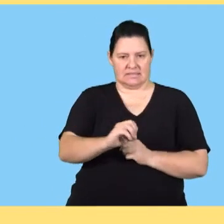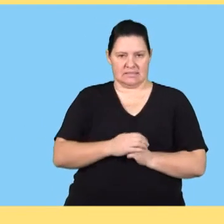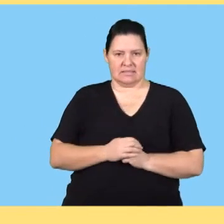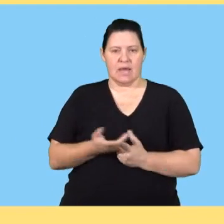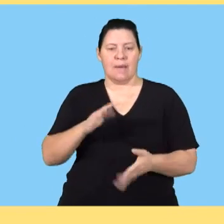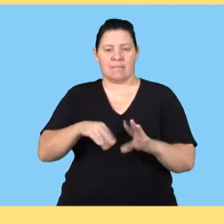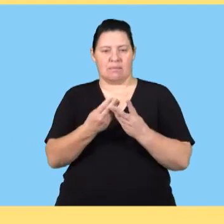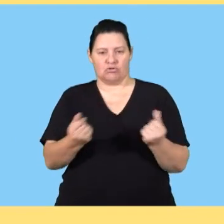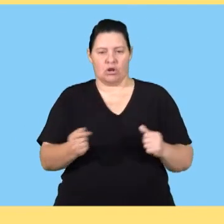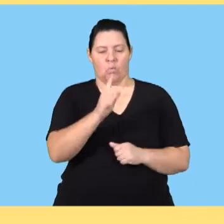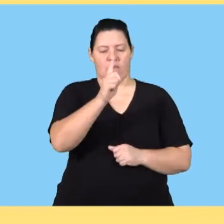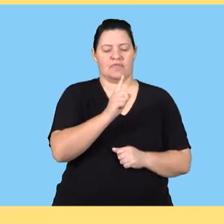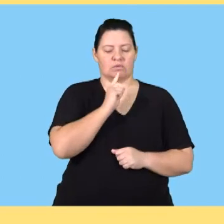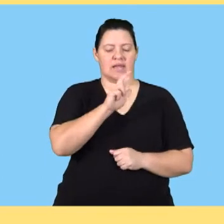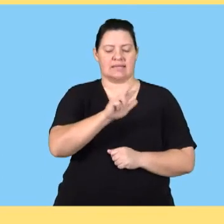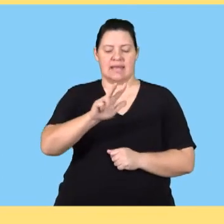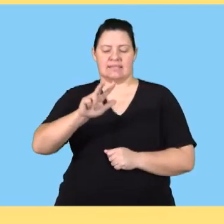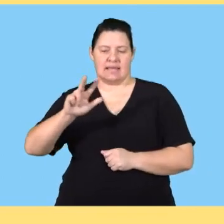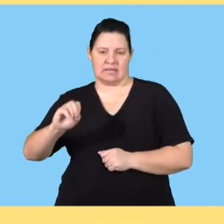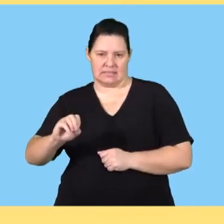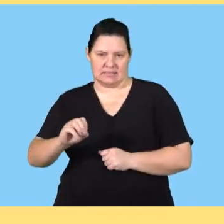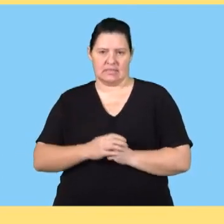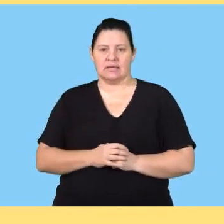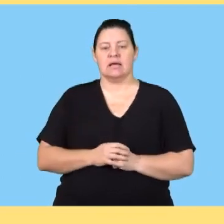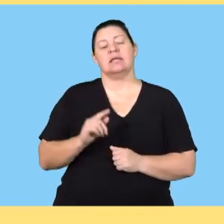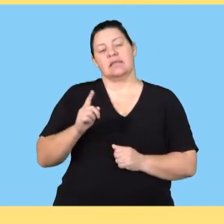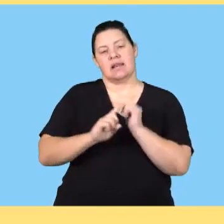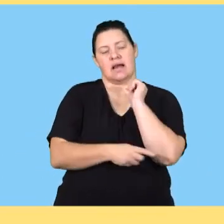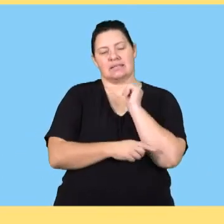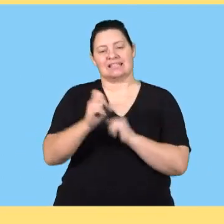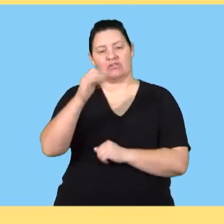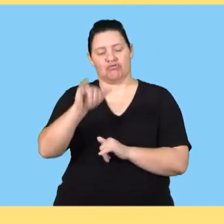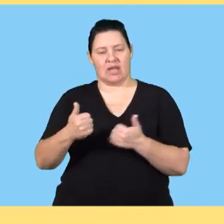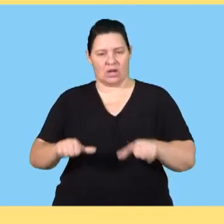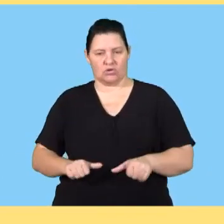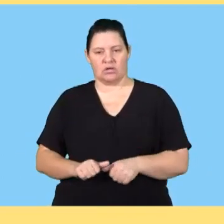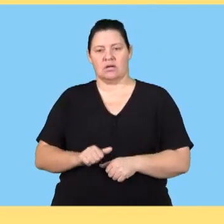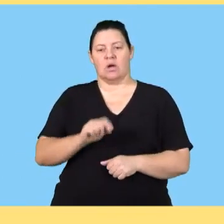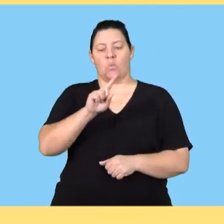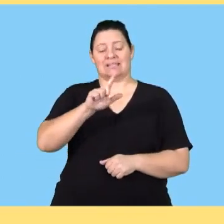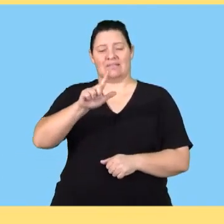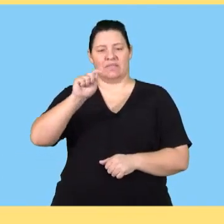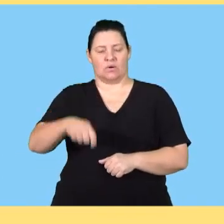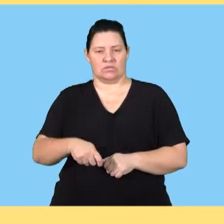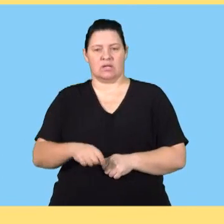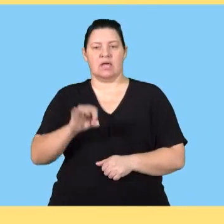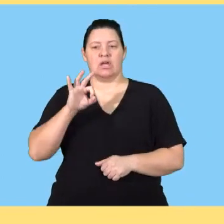2,560, packing materials 1,880, and lastly sundry accounts